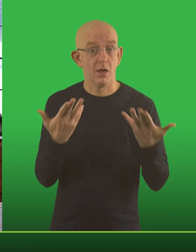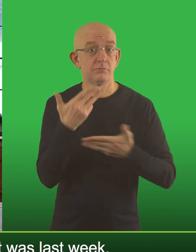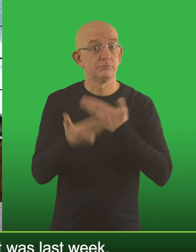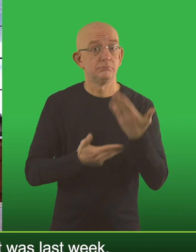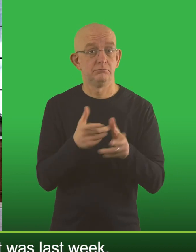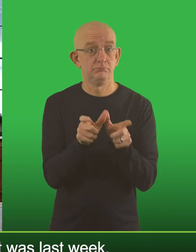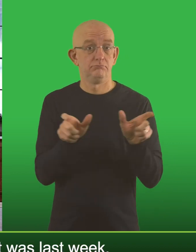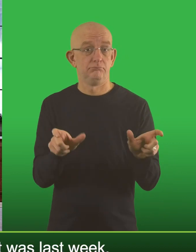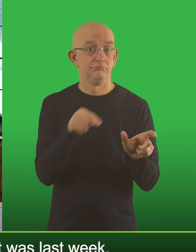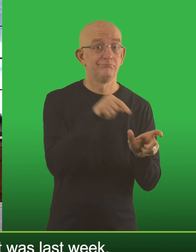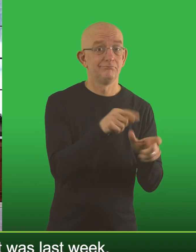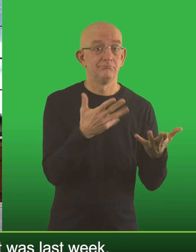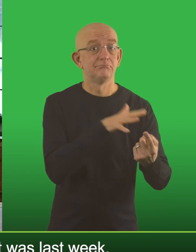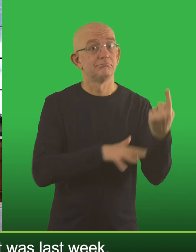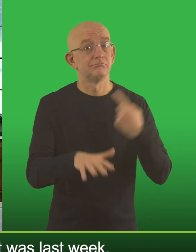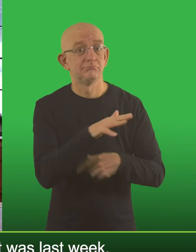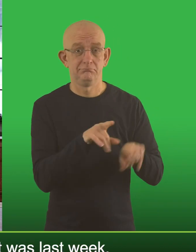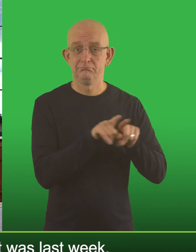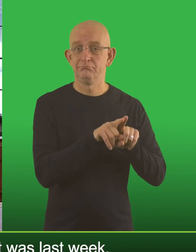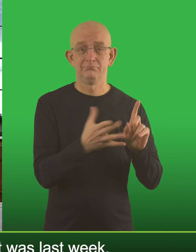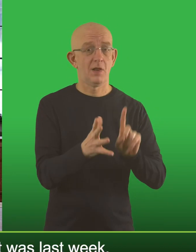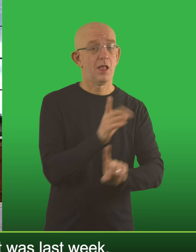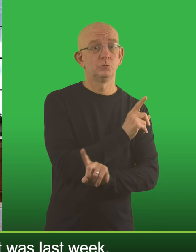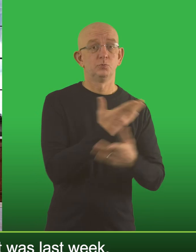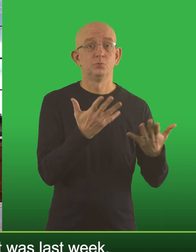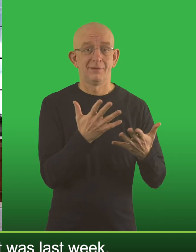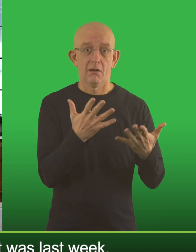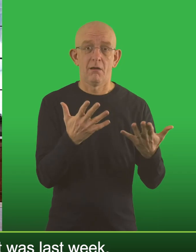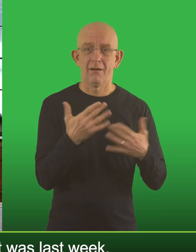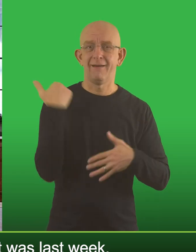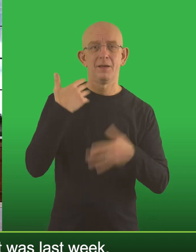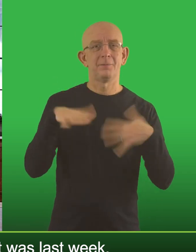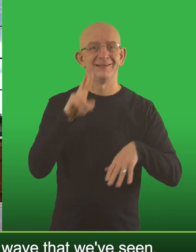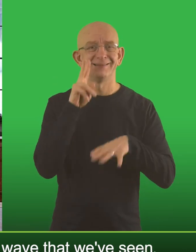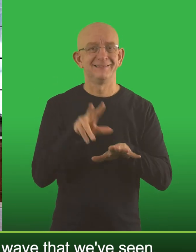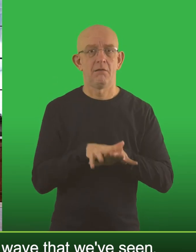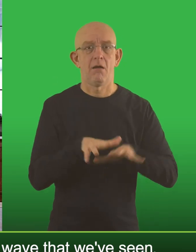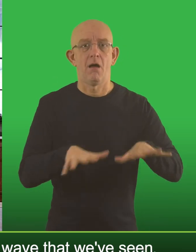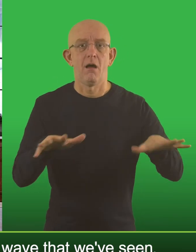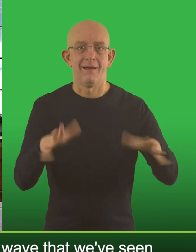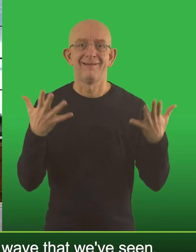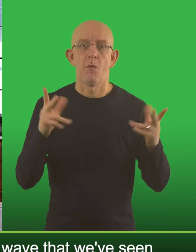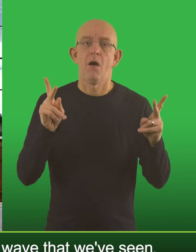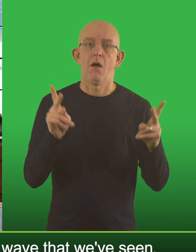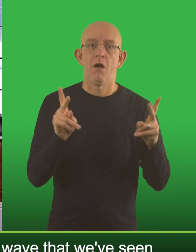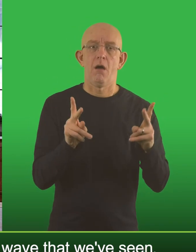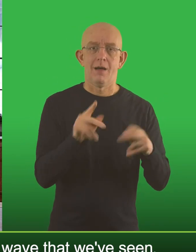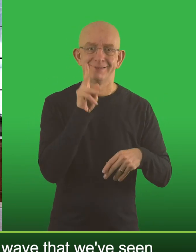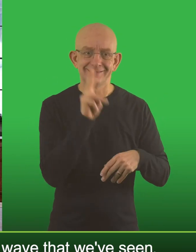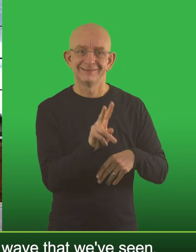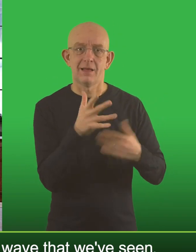halves. Firstly, the sort of general situation, largely as it was last week. We're definitely on the downward